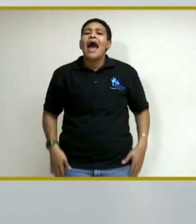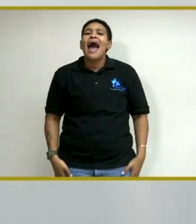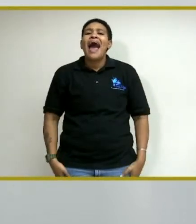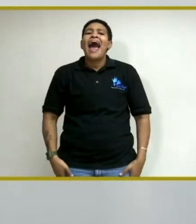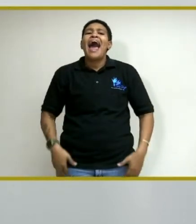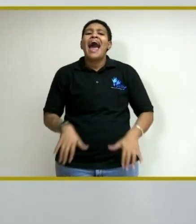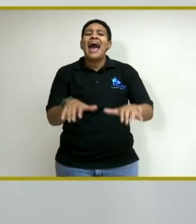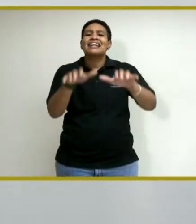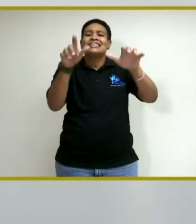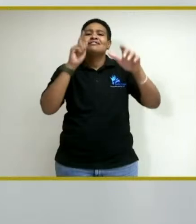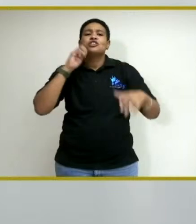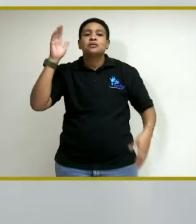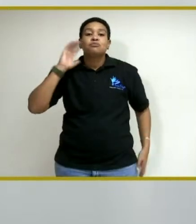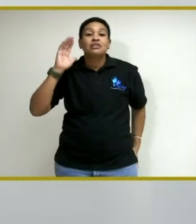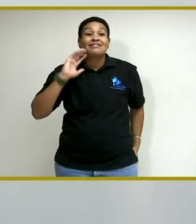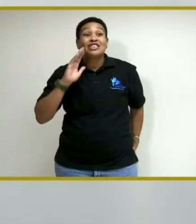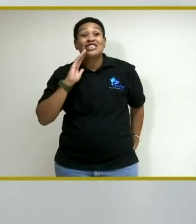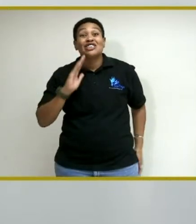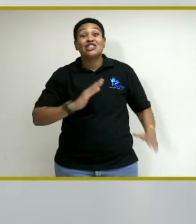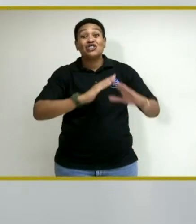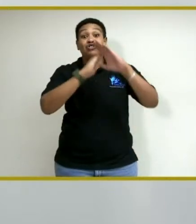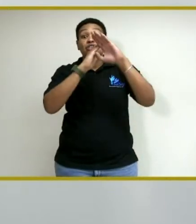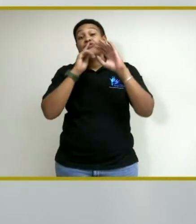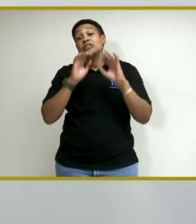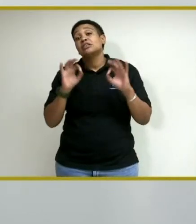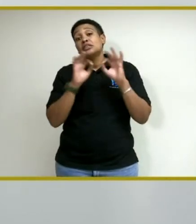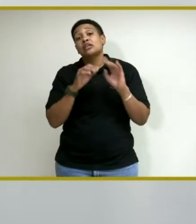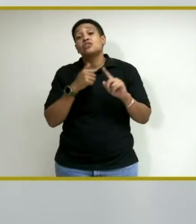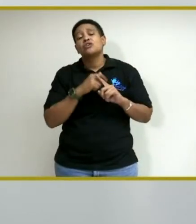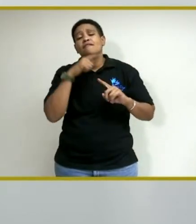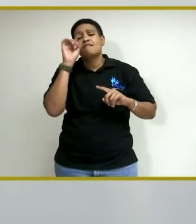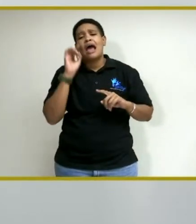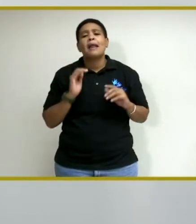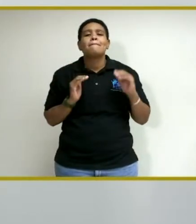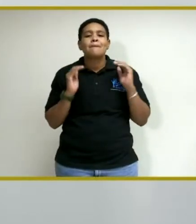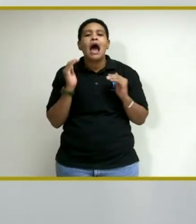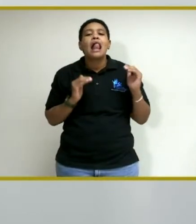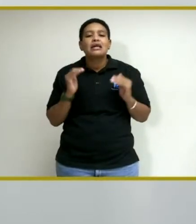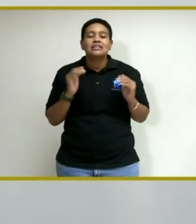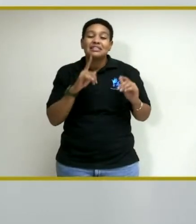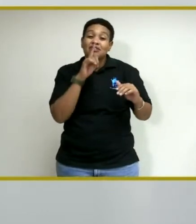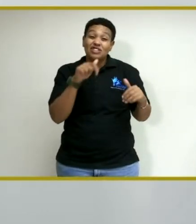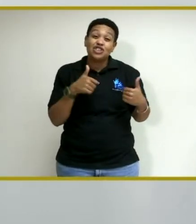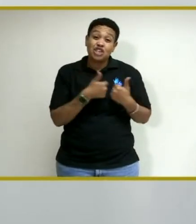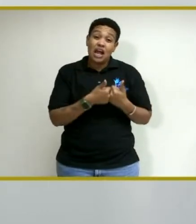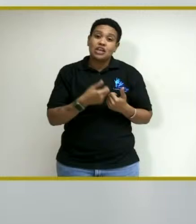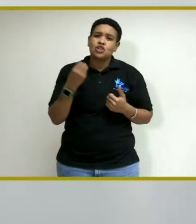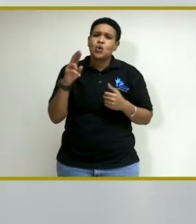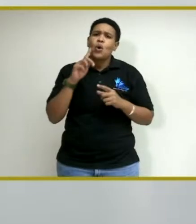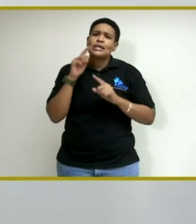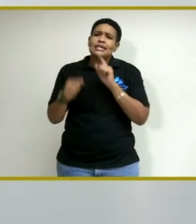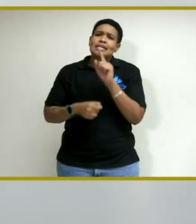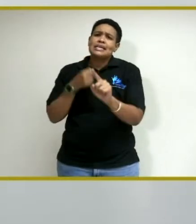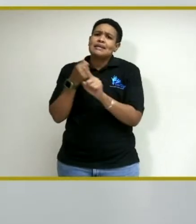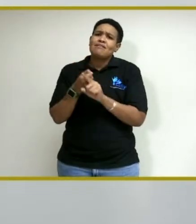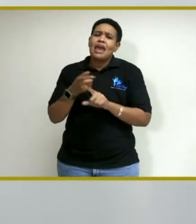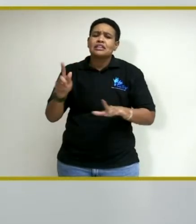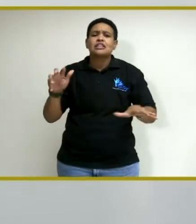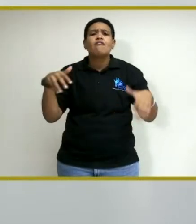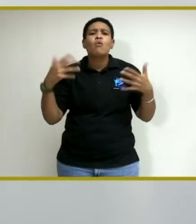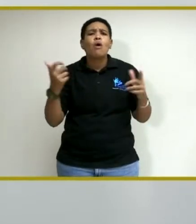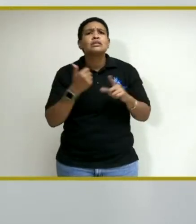previously restricted, and essentially to balance the challenges or the side effects of